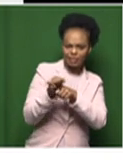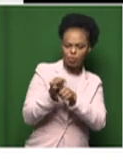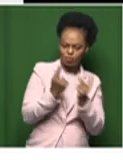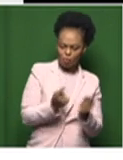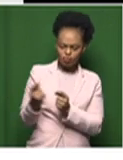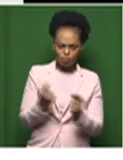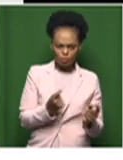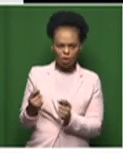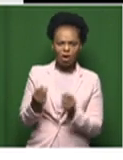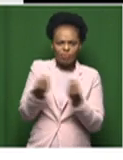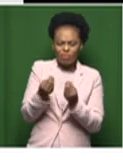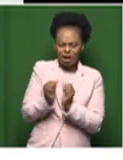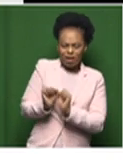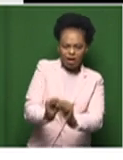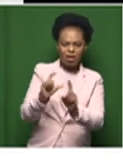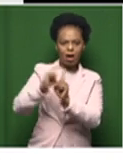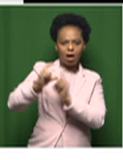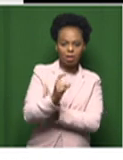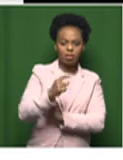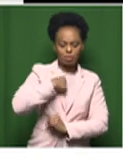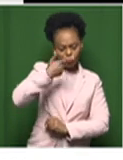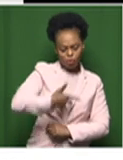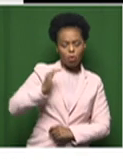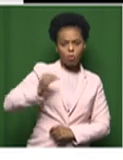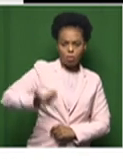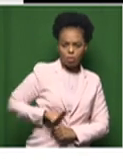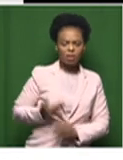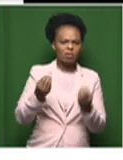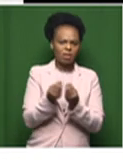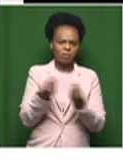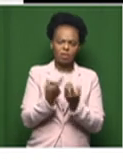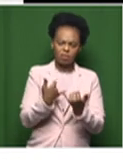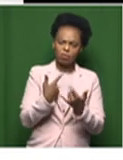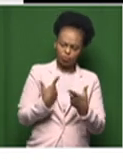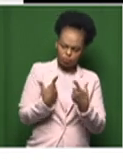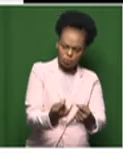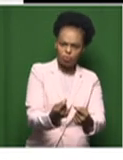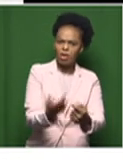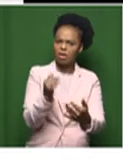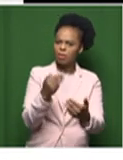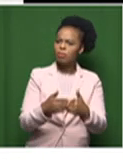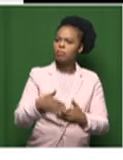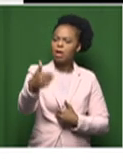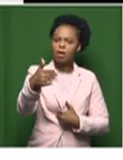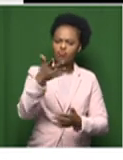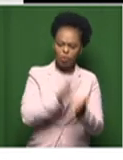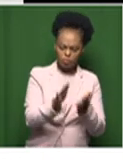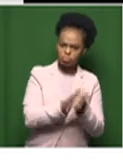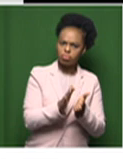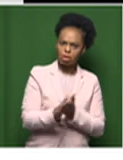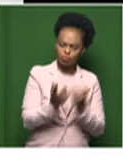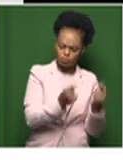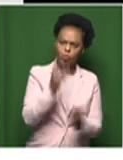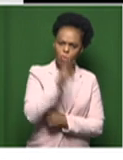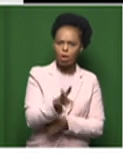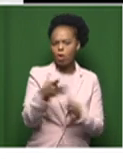practiced. And as a woman, this is something that I would definitely go through, or if I do get married, or my children. And I thought